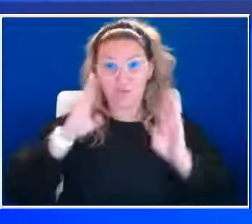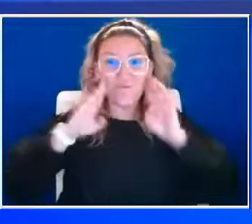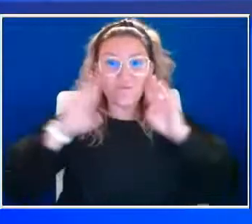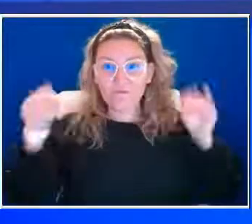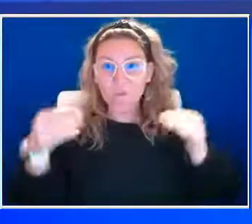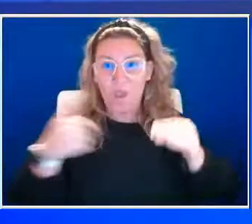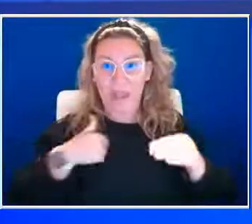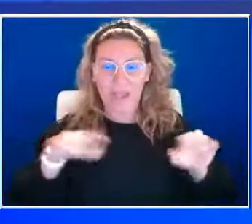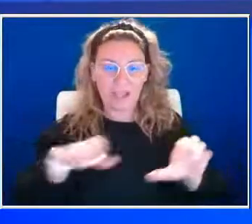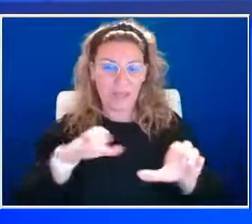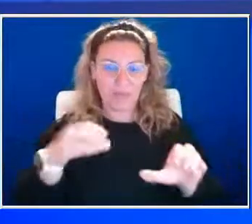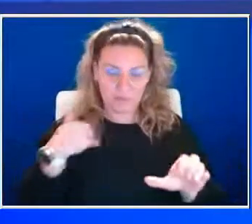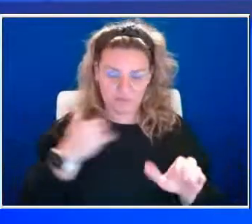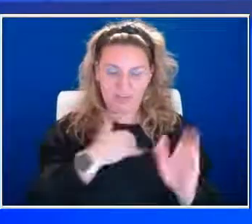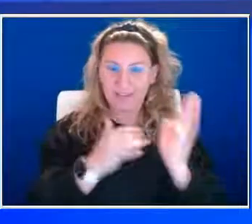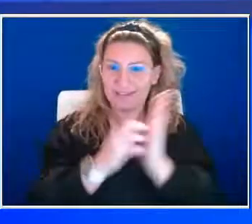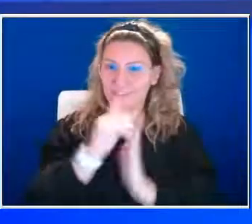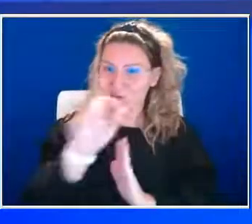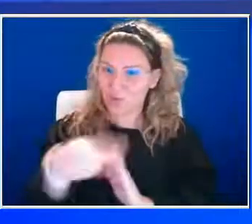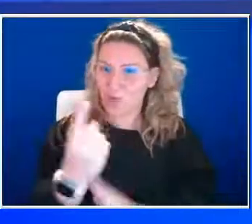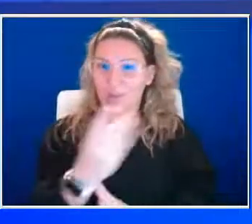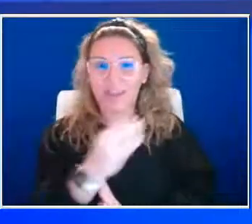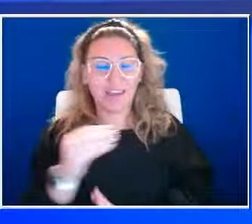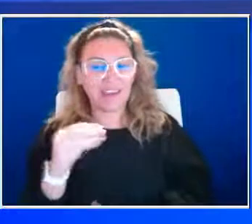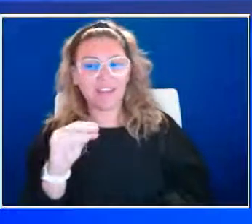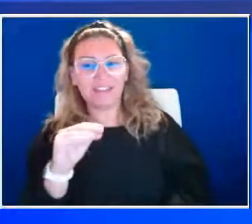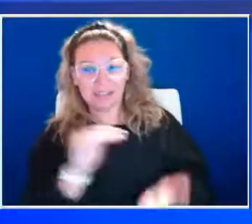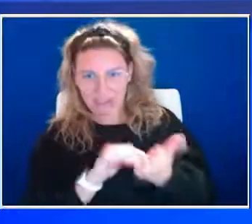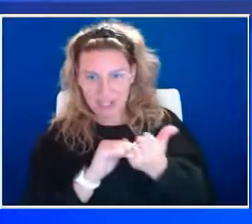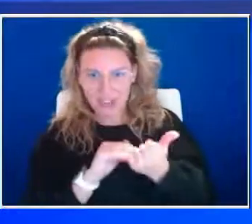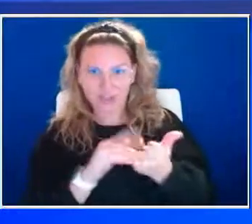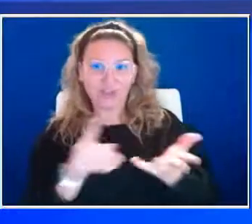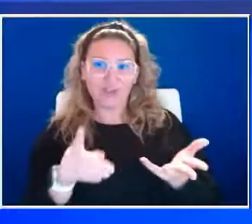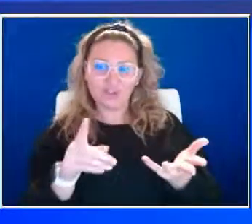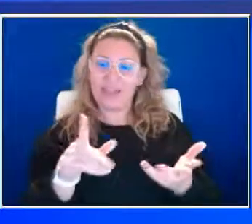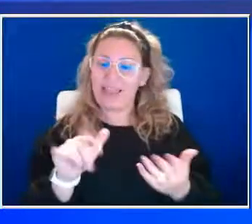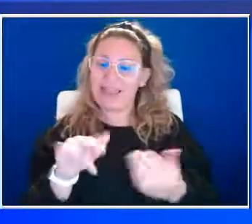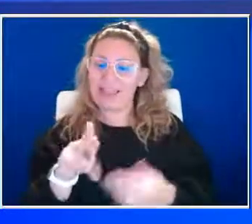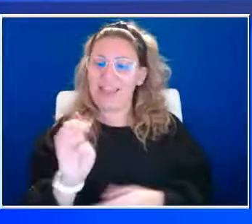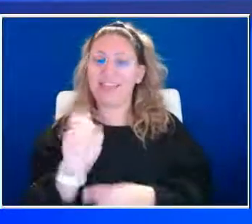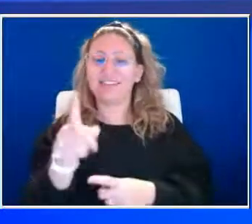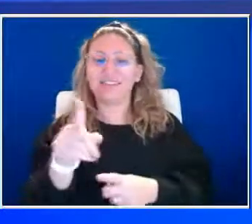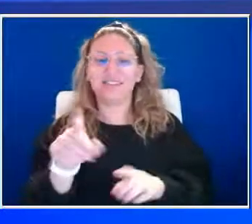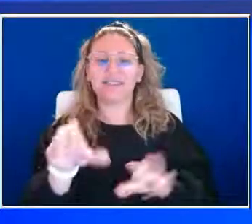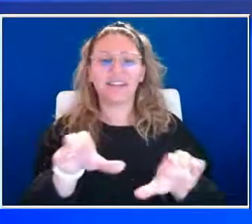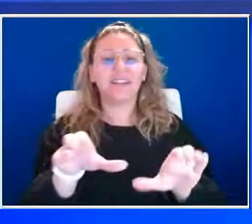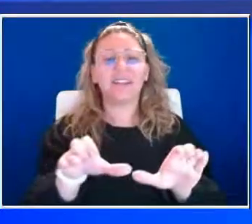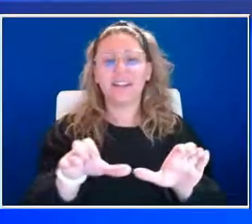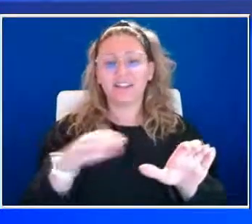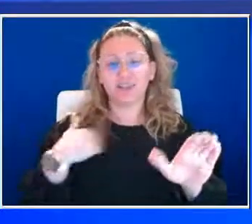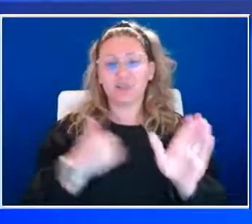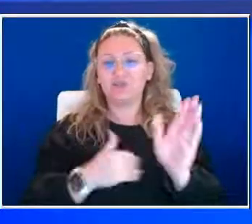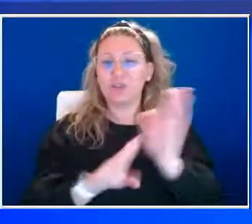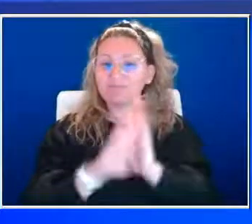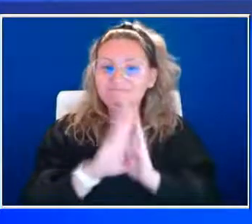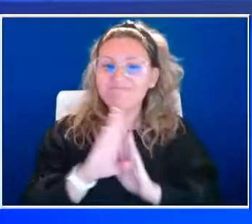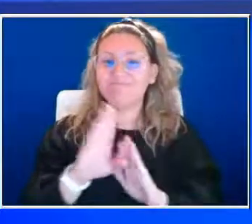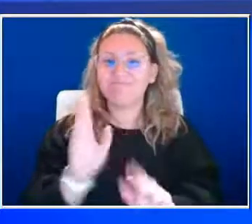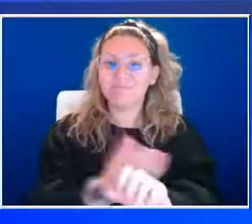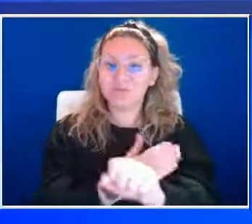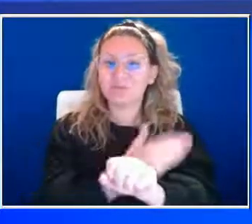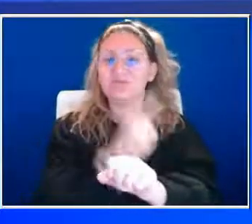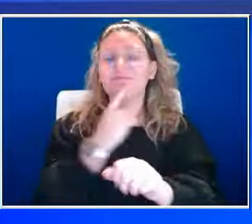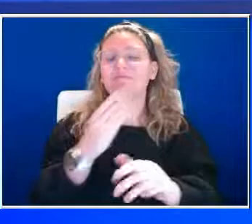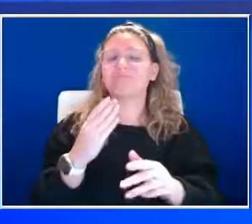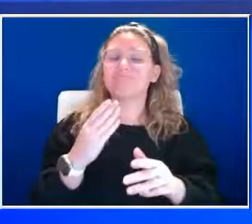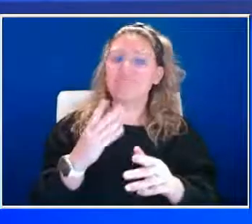cancer only, and Dr. Lai does, breast reconstruction and lymphovenous surgery. And so we really, as a